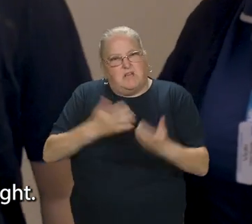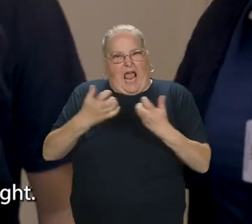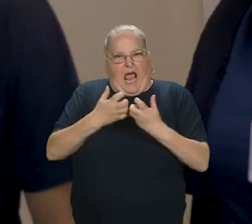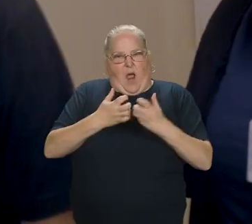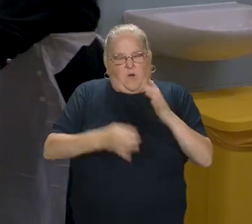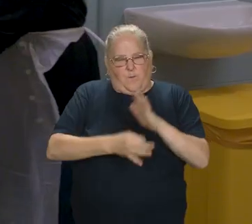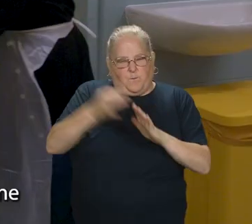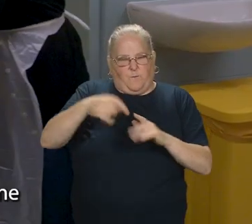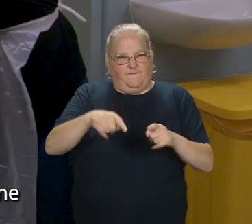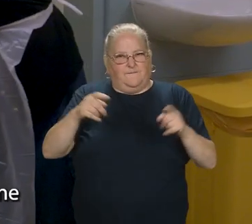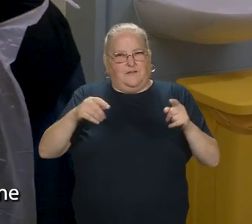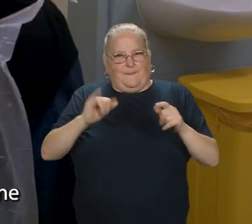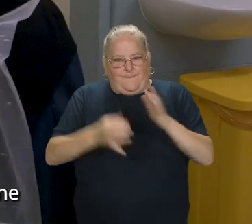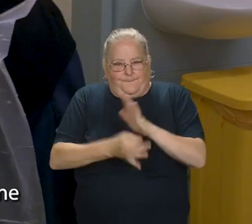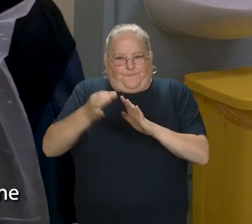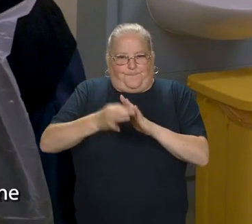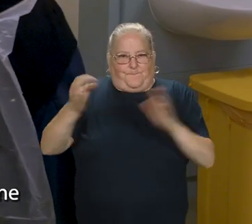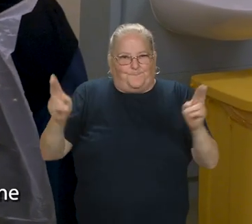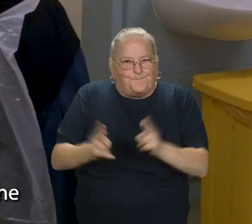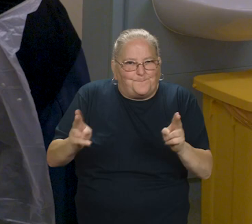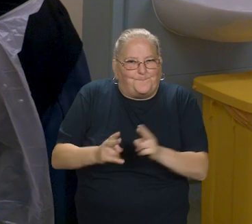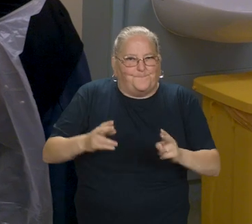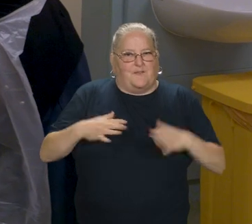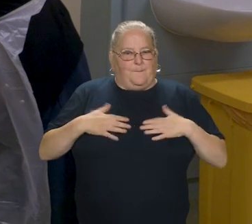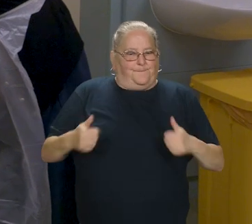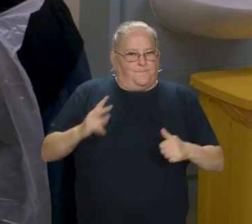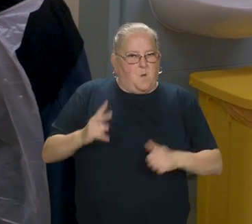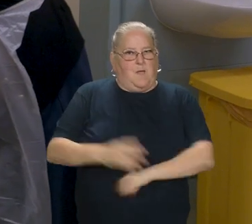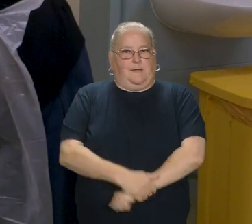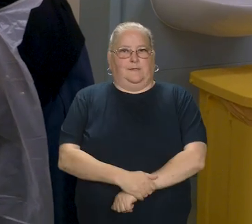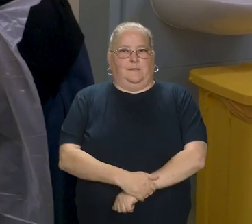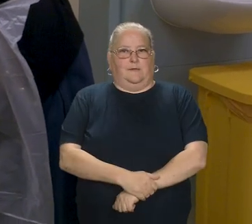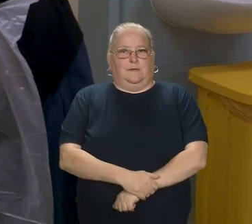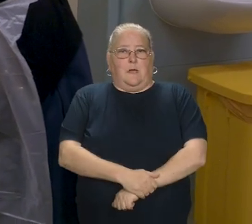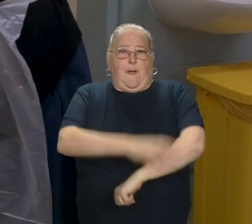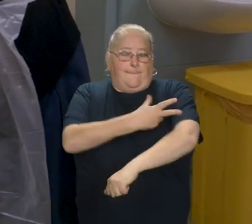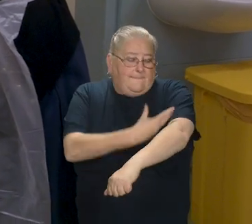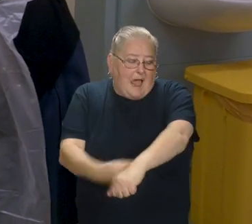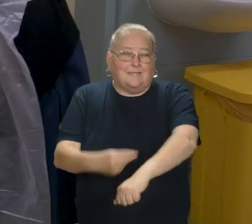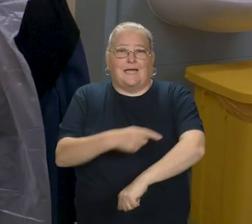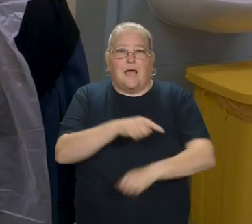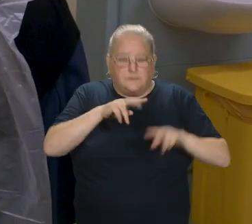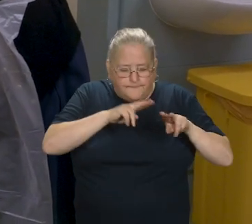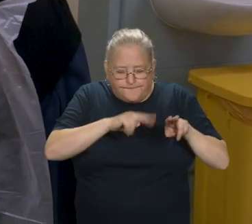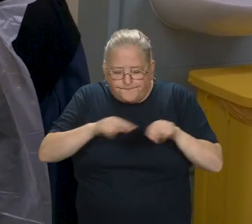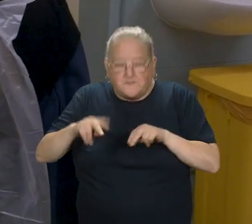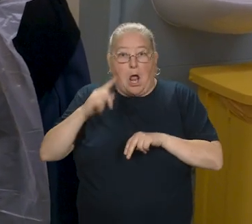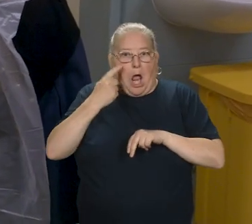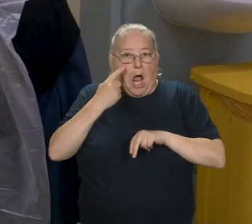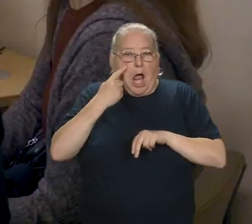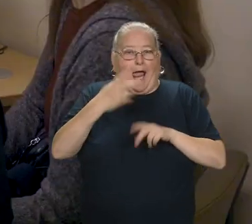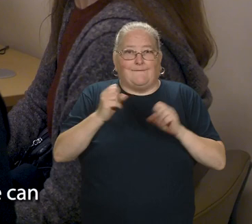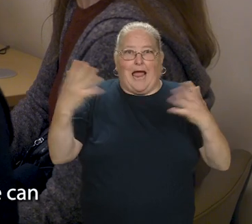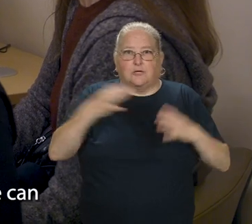your weight. Blood tests are carried out to determine if you are at risk from diseases such as diabetes and heart